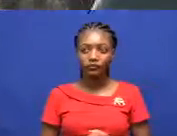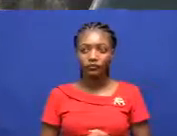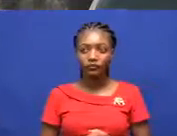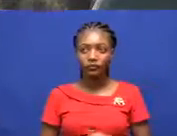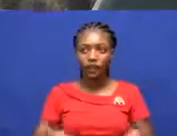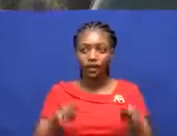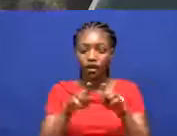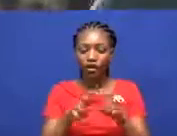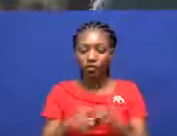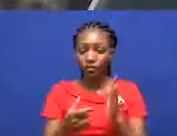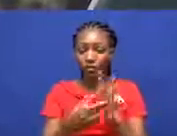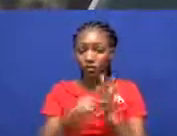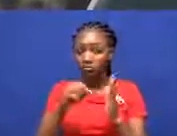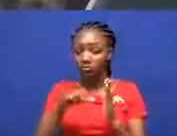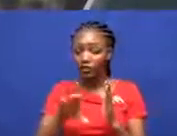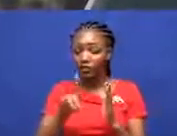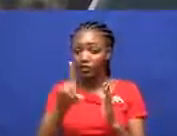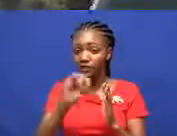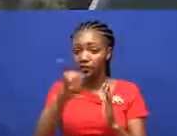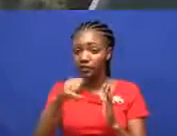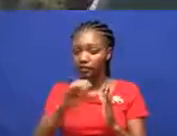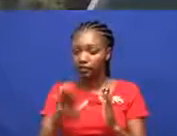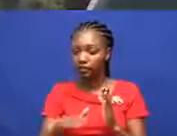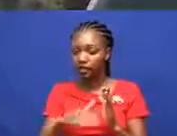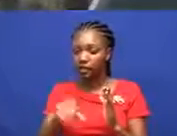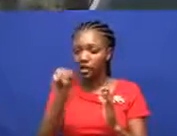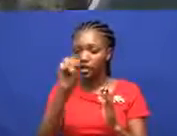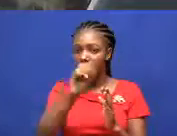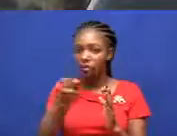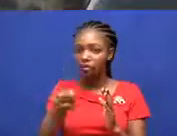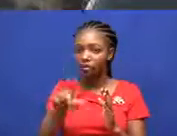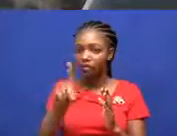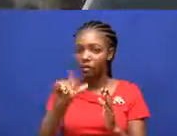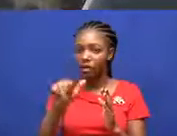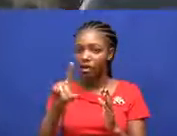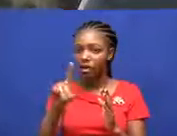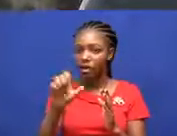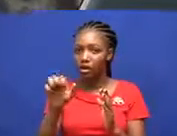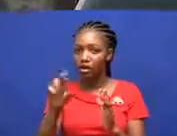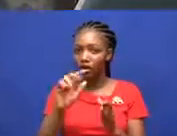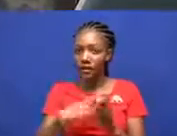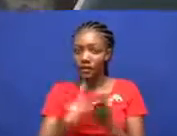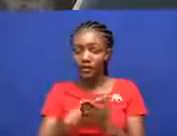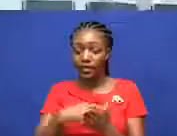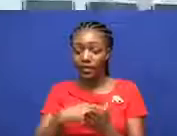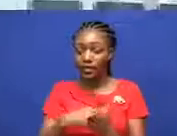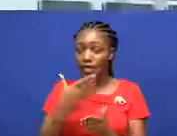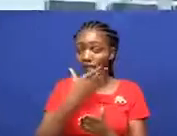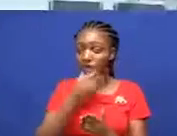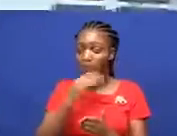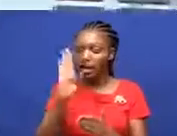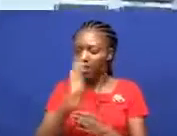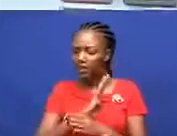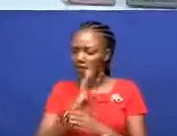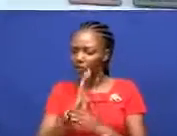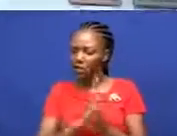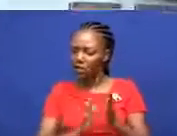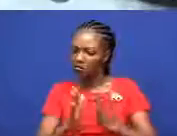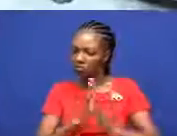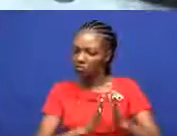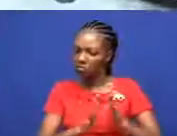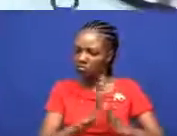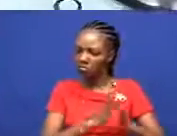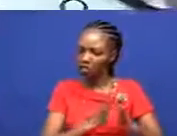Also known as DJ Skylar, we find Kamau busy on his tools of trade, preparing yet another